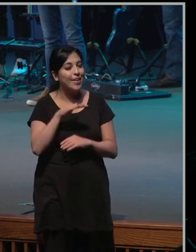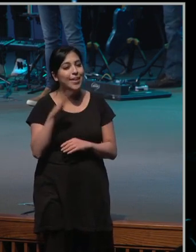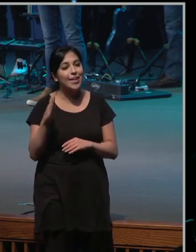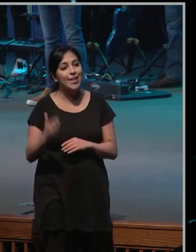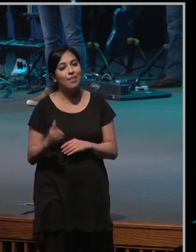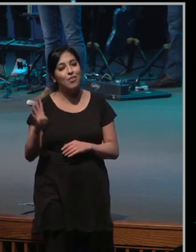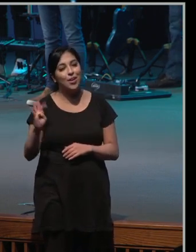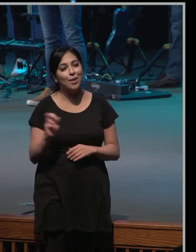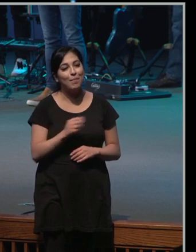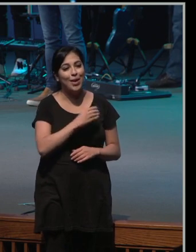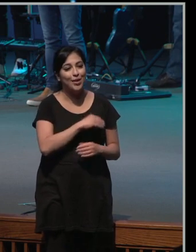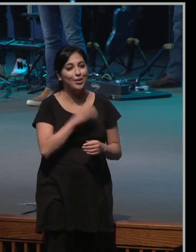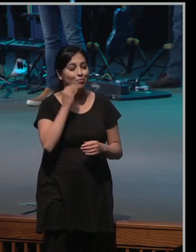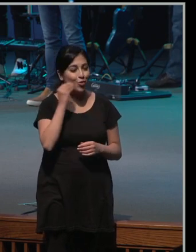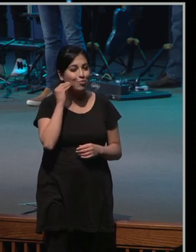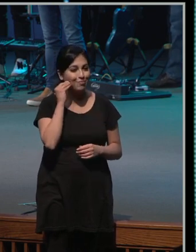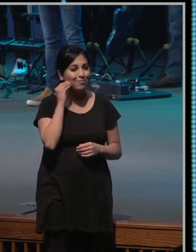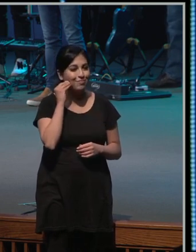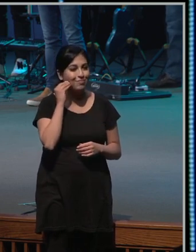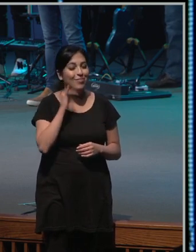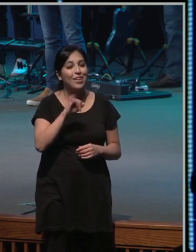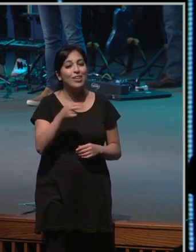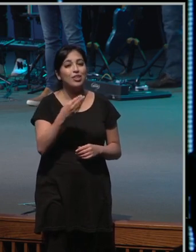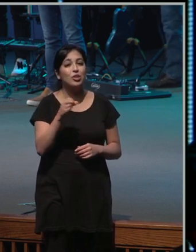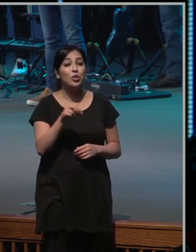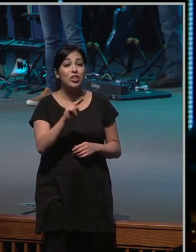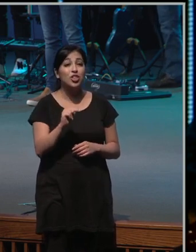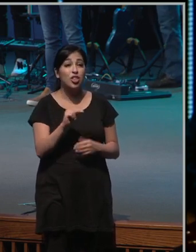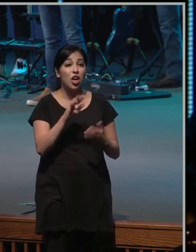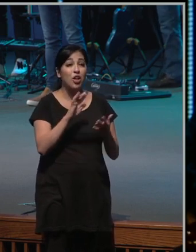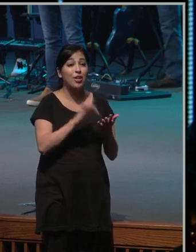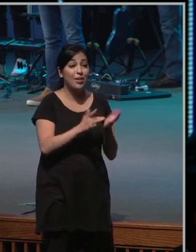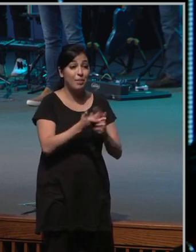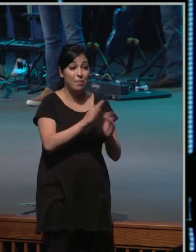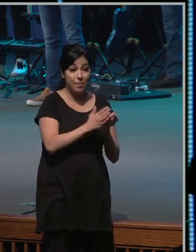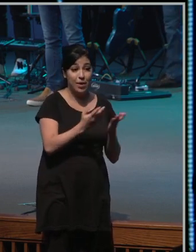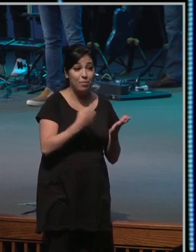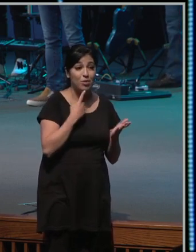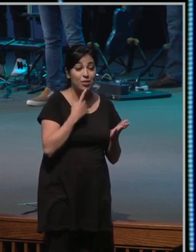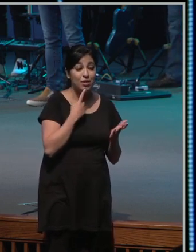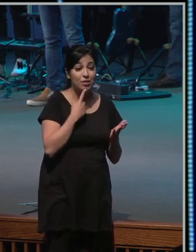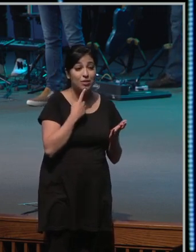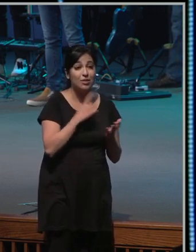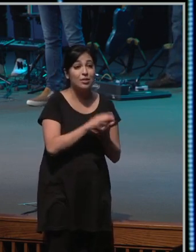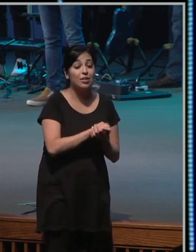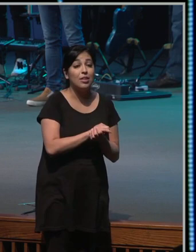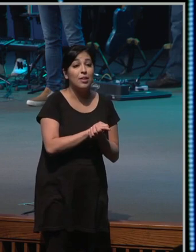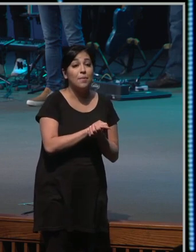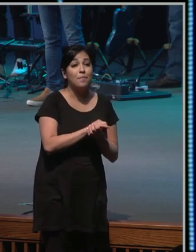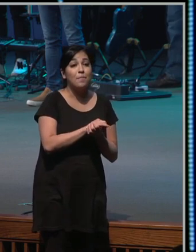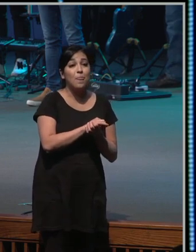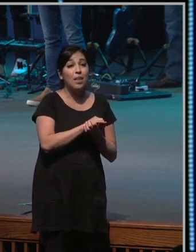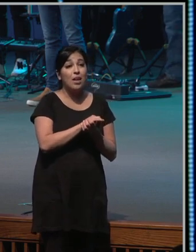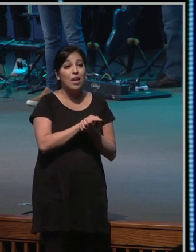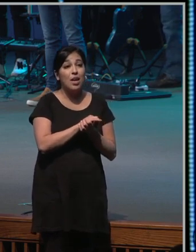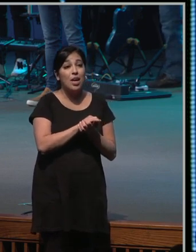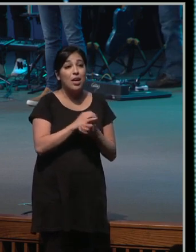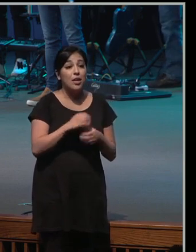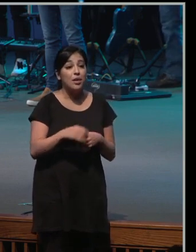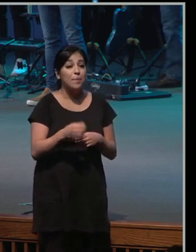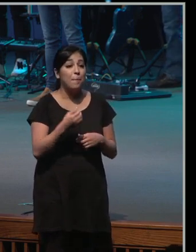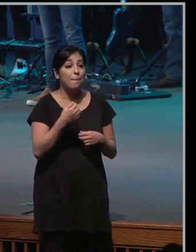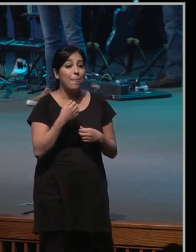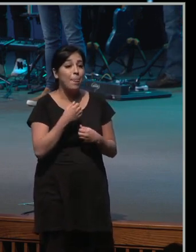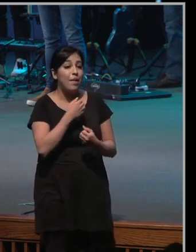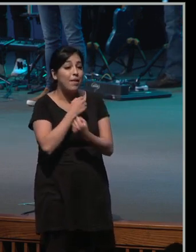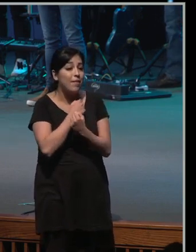As John tells us in his gospel, chapter 15, greater love has no man than this, other than he who is willing to lay down his